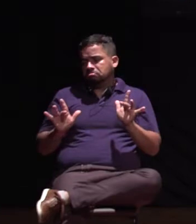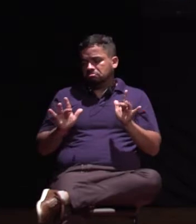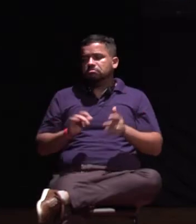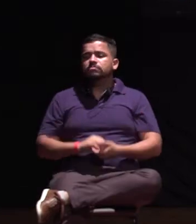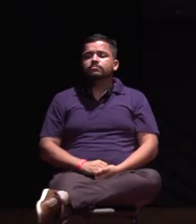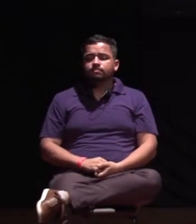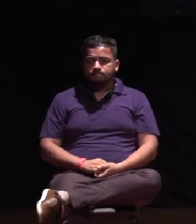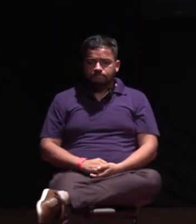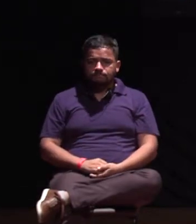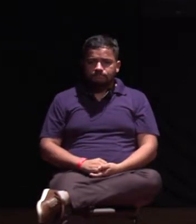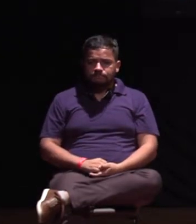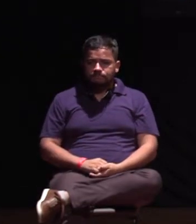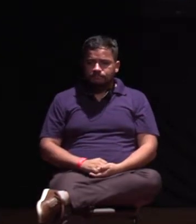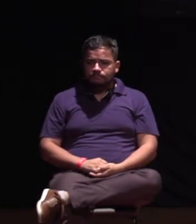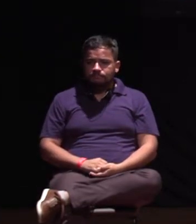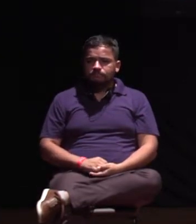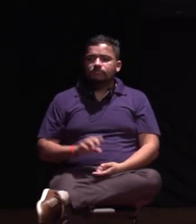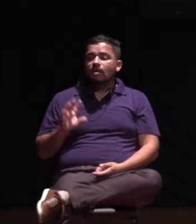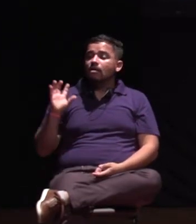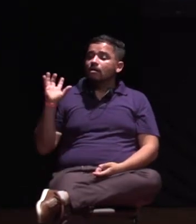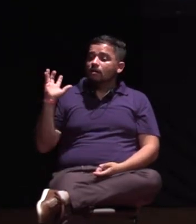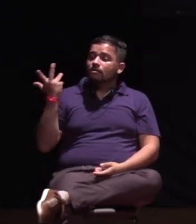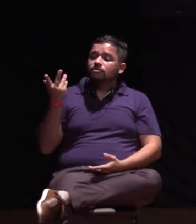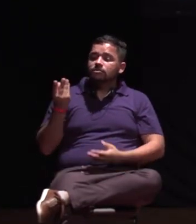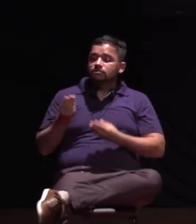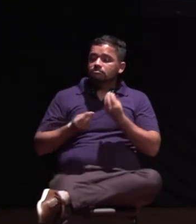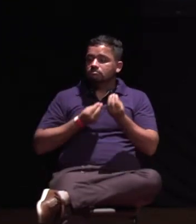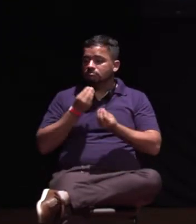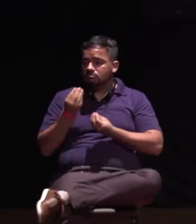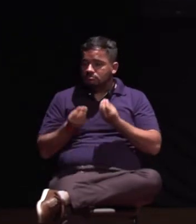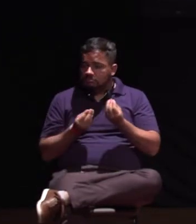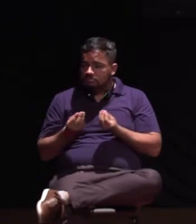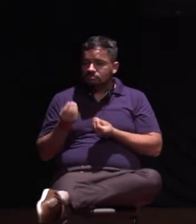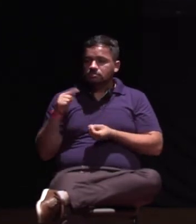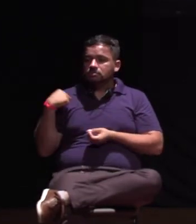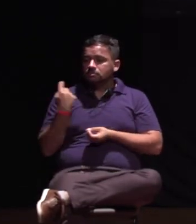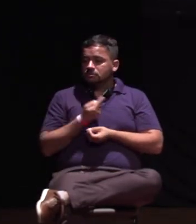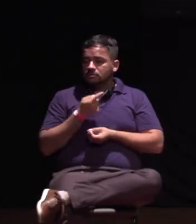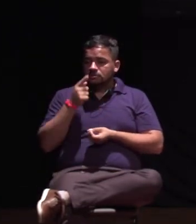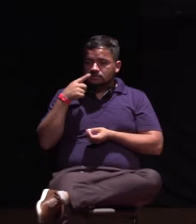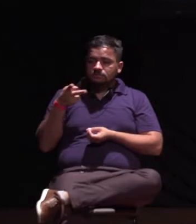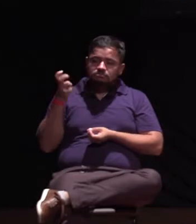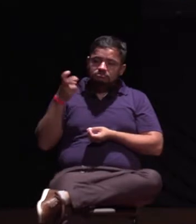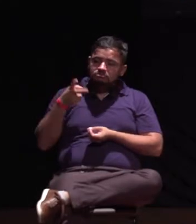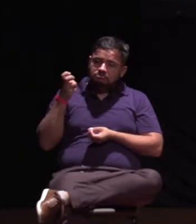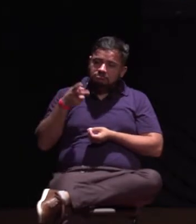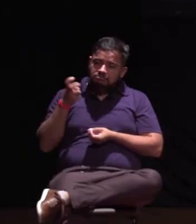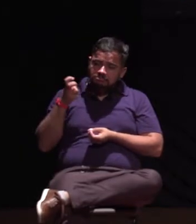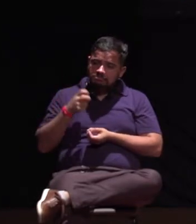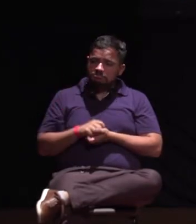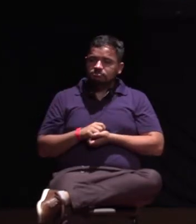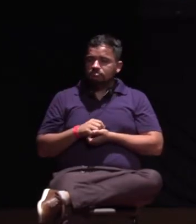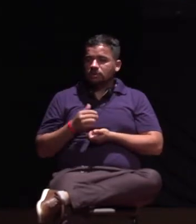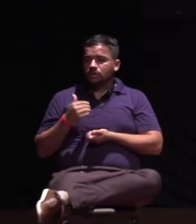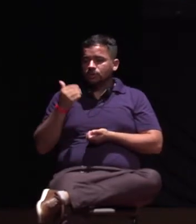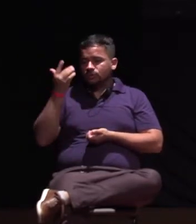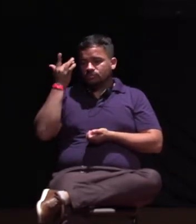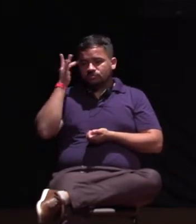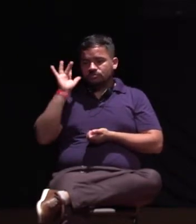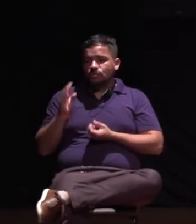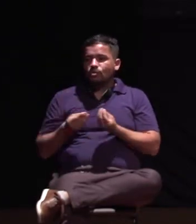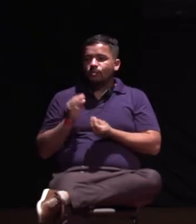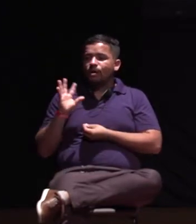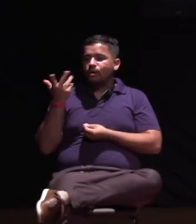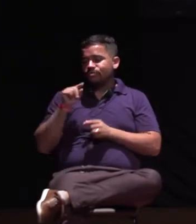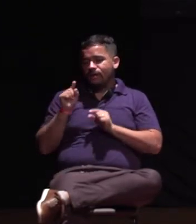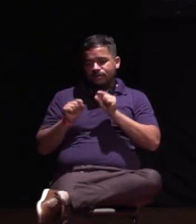in front of our eyes. And that was something that I was not expecting to have. You know, I didn't think about it much, gotta say. But then to